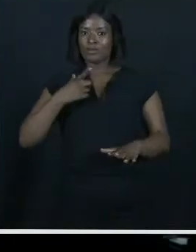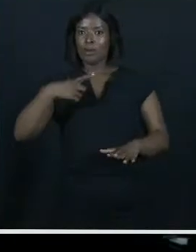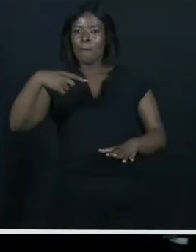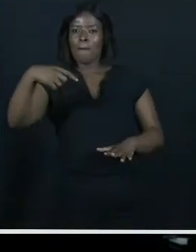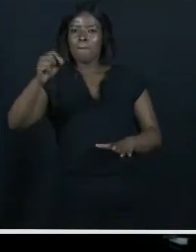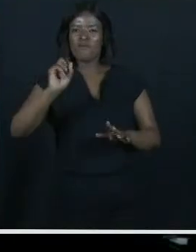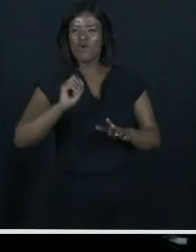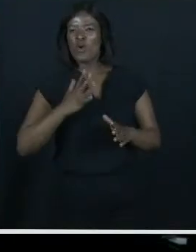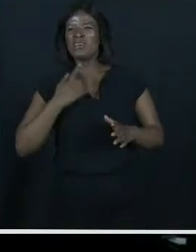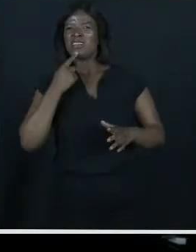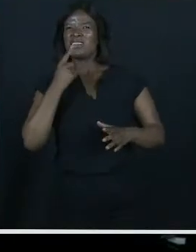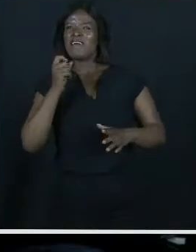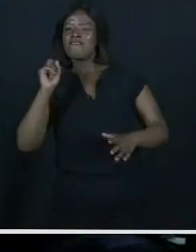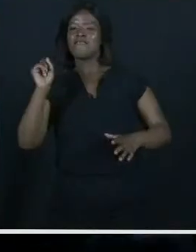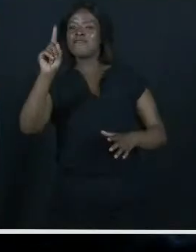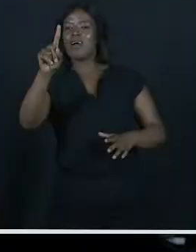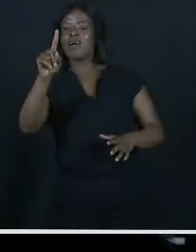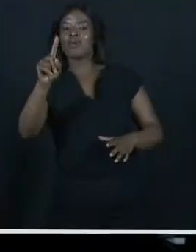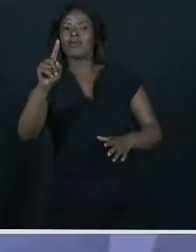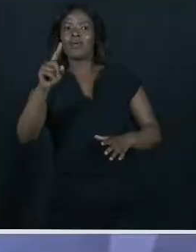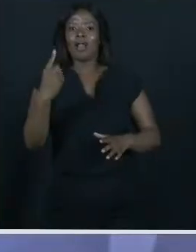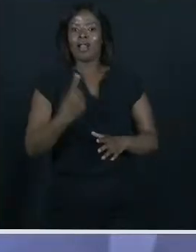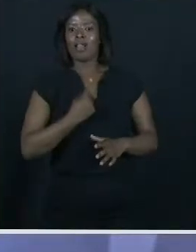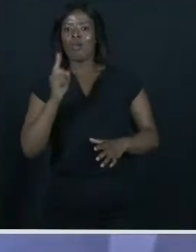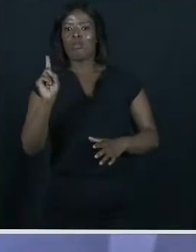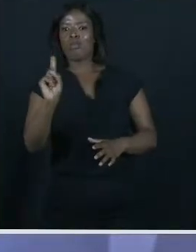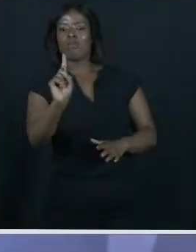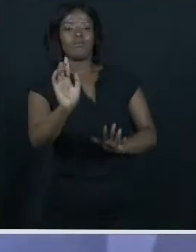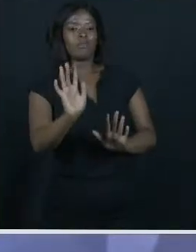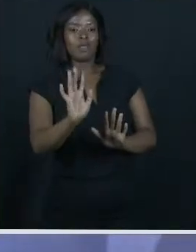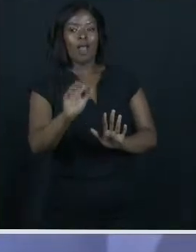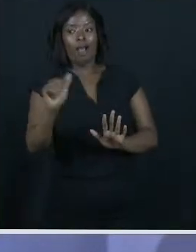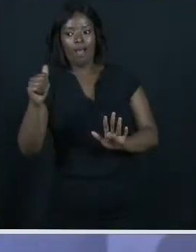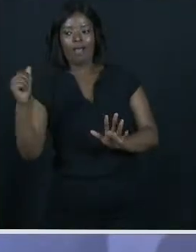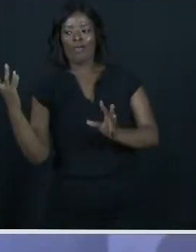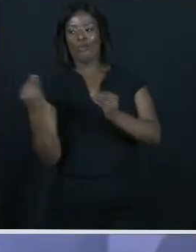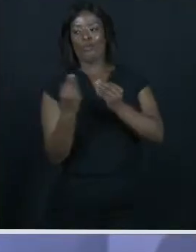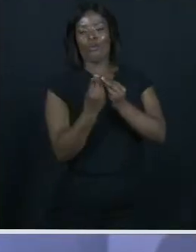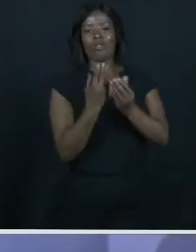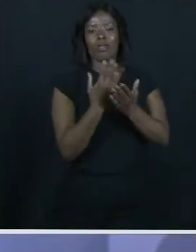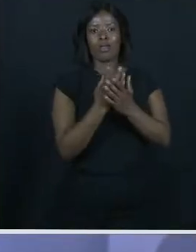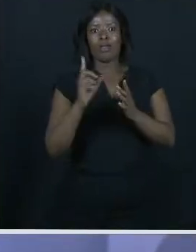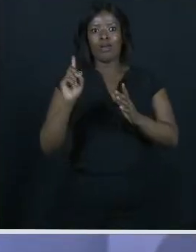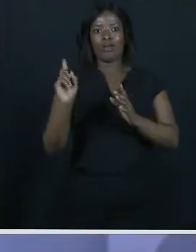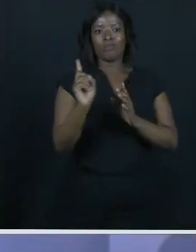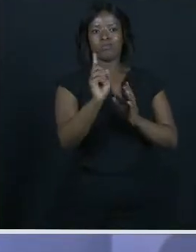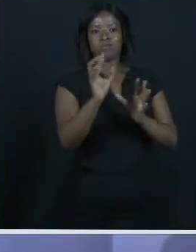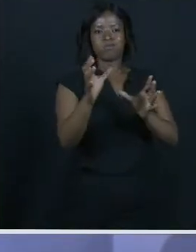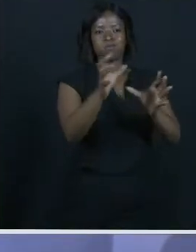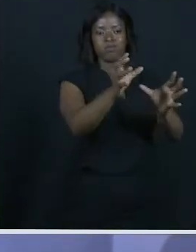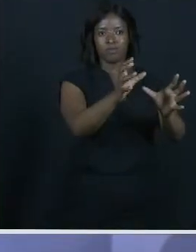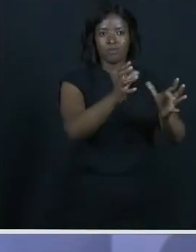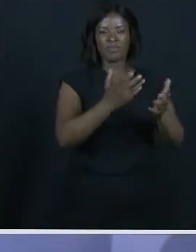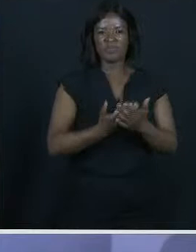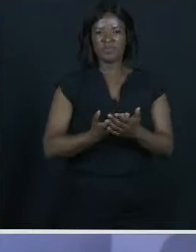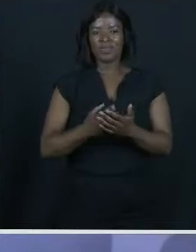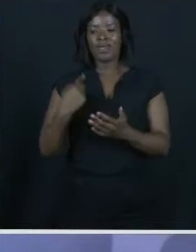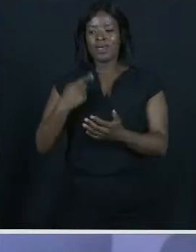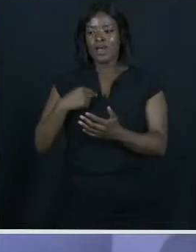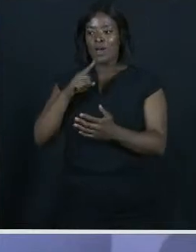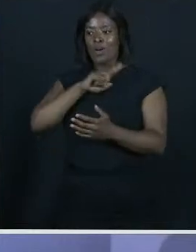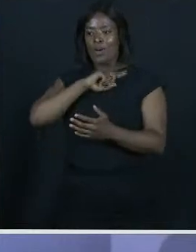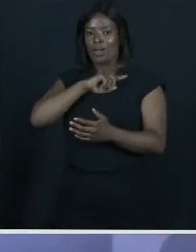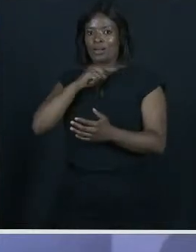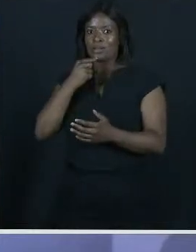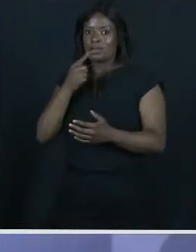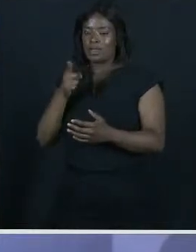go alone, go with others. And we have done so because President Ramaphosa had started a